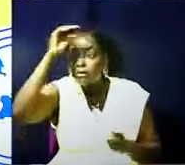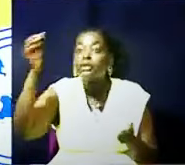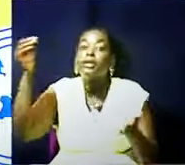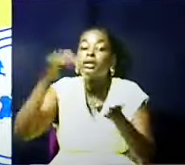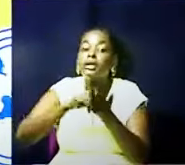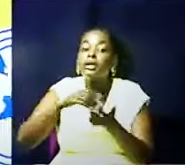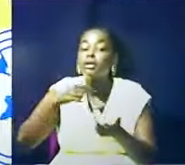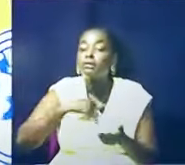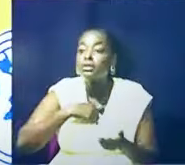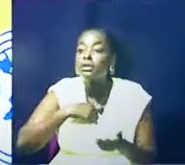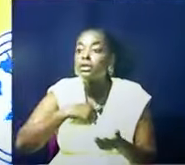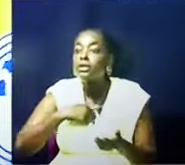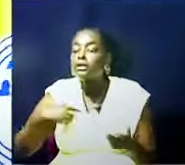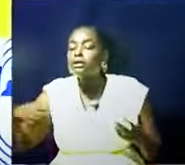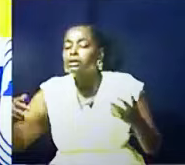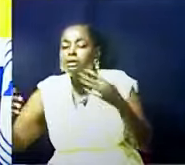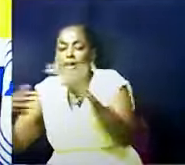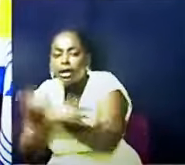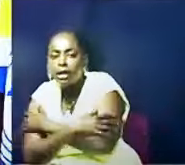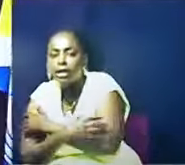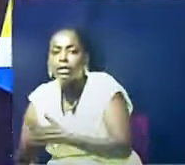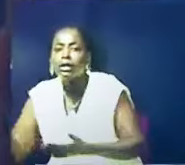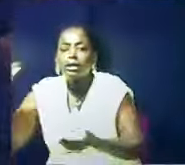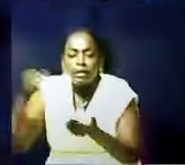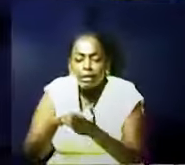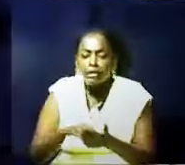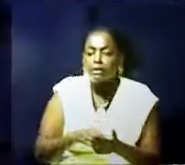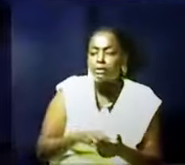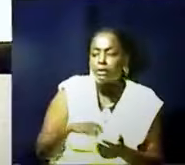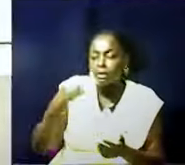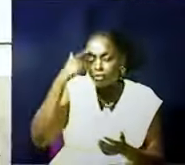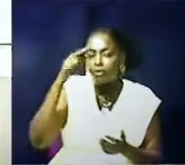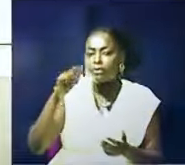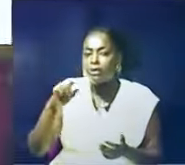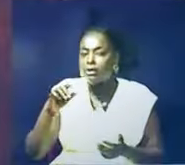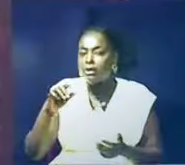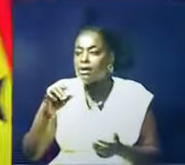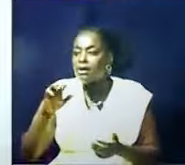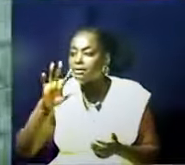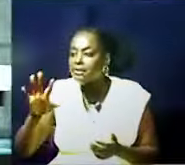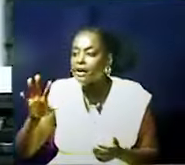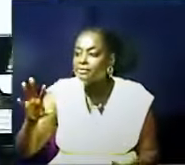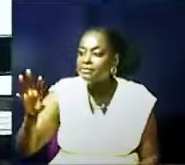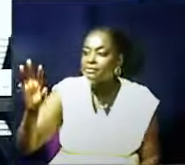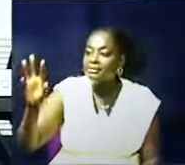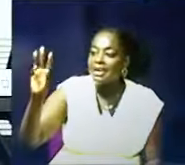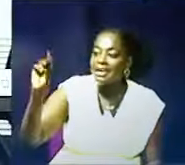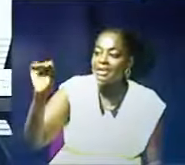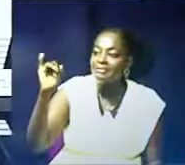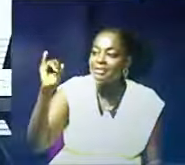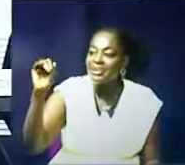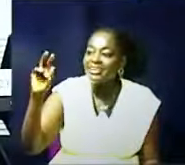carry the scent for a very long time. And no